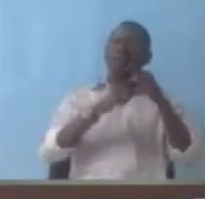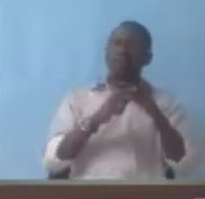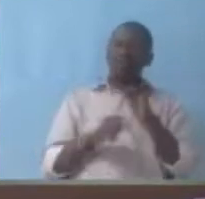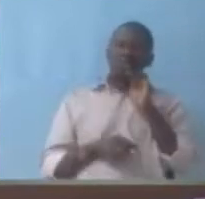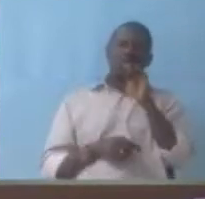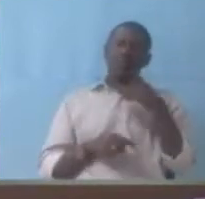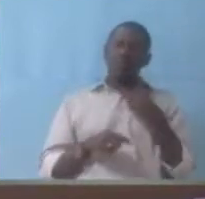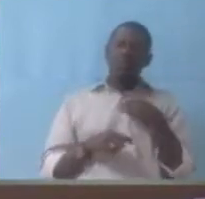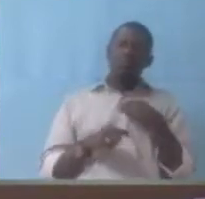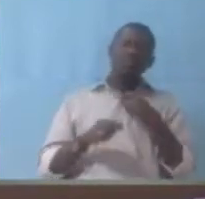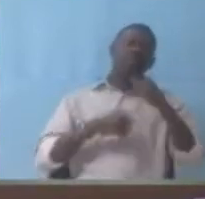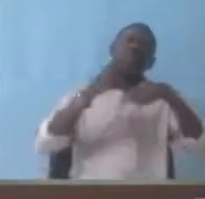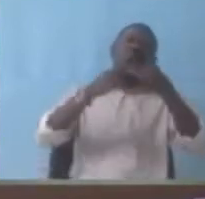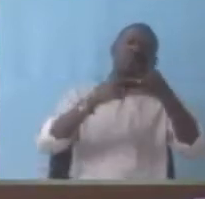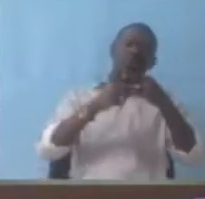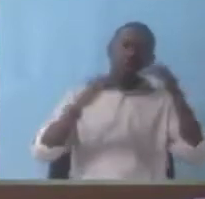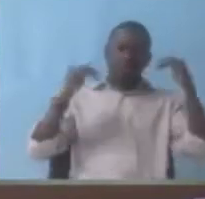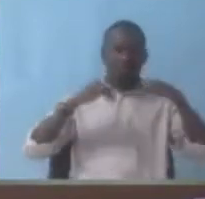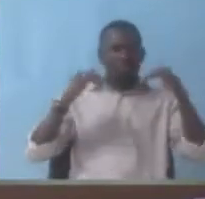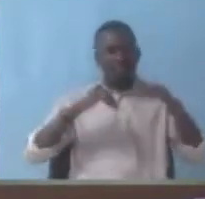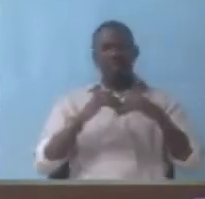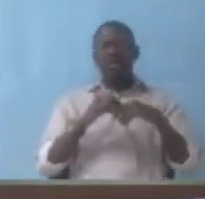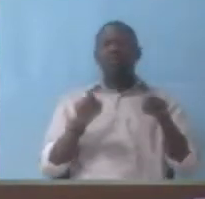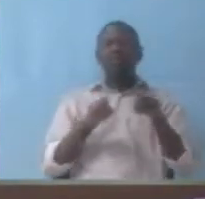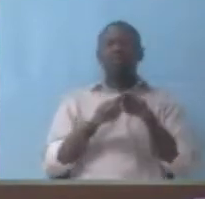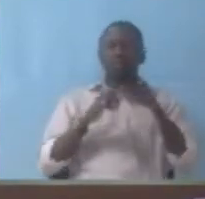council bengoto. And I advised that